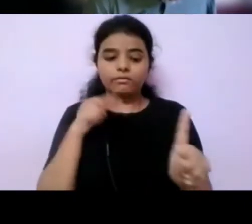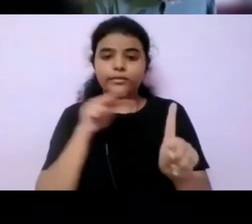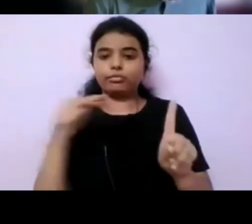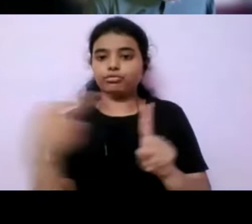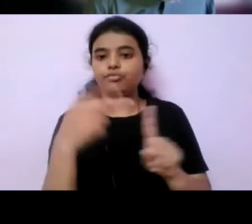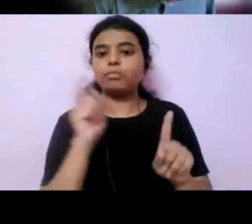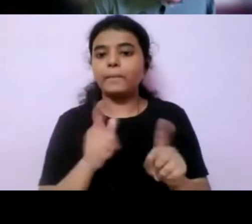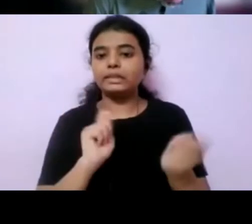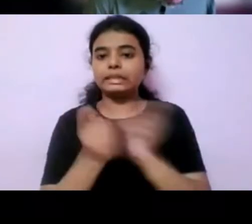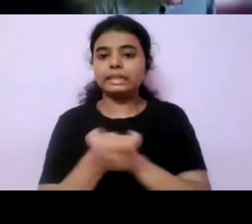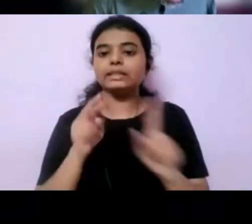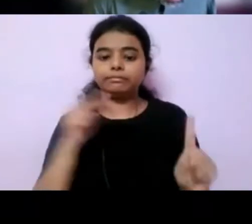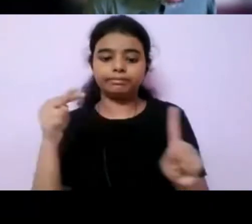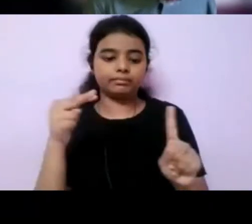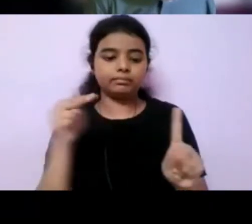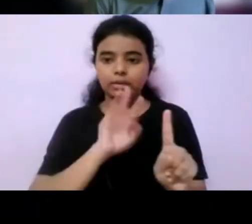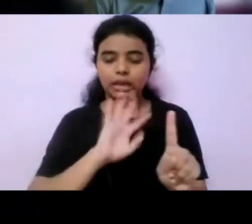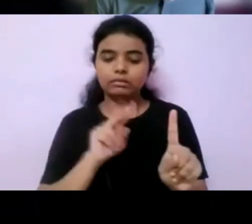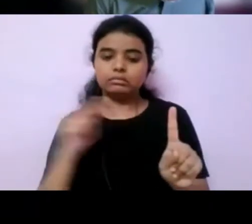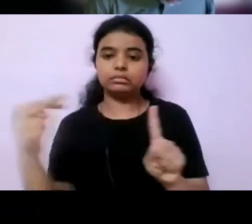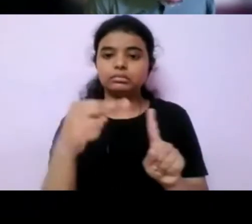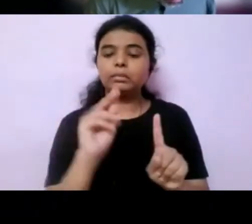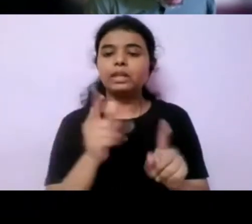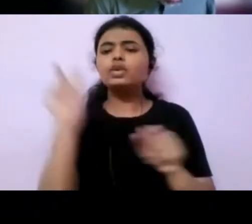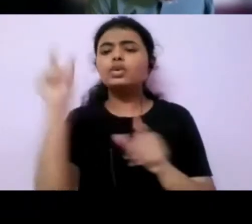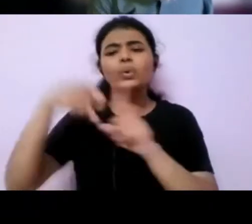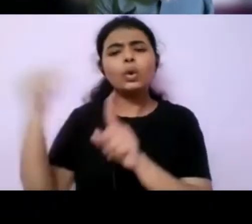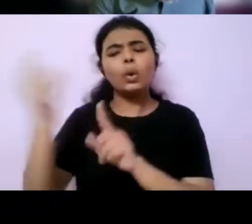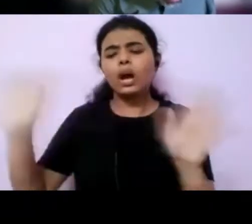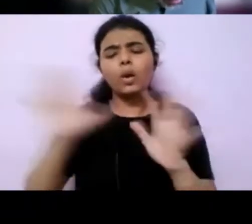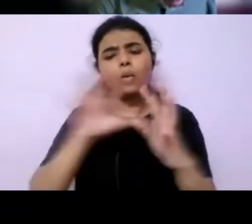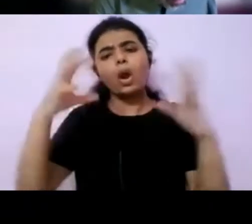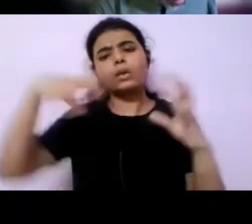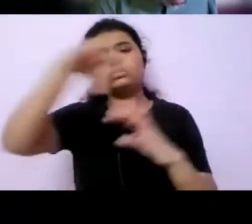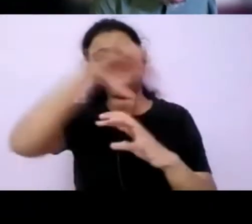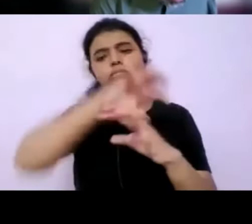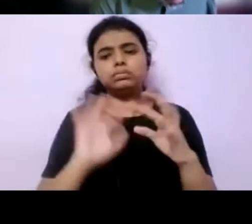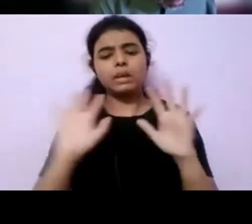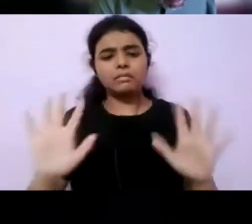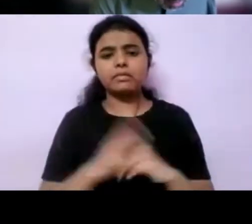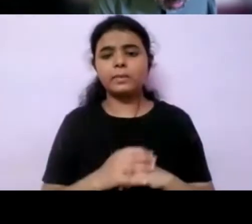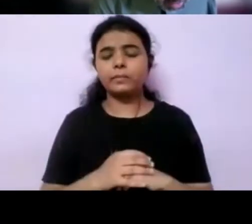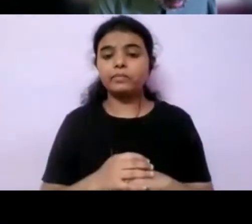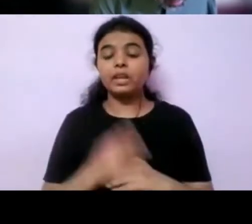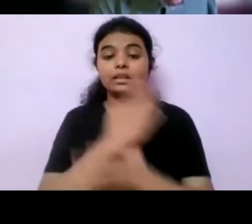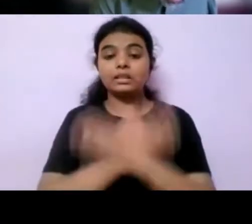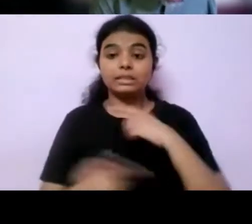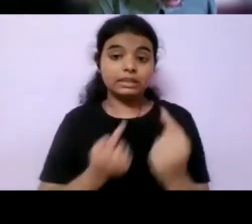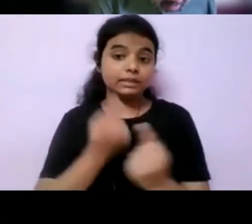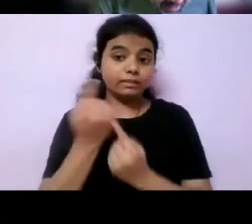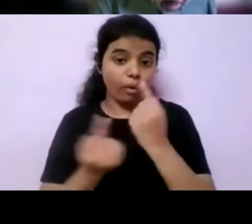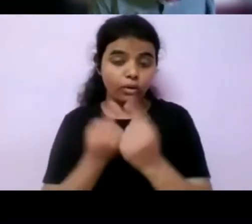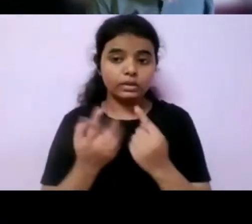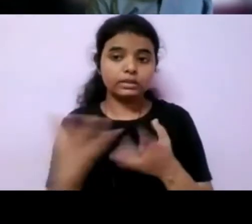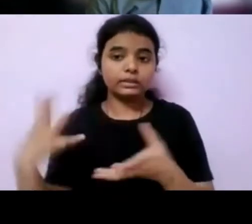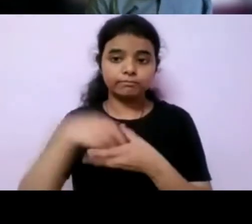acknowledge the impact of this model, not just in the UK, but around the world. The disability politics that this model enabled has seen